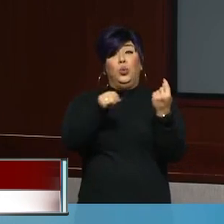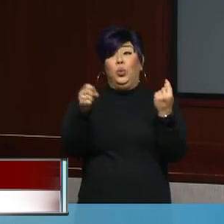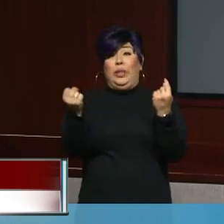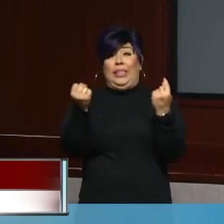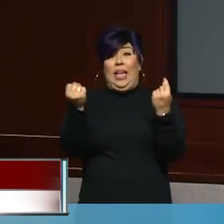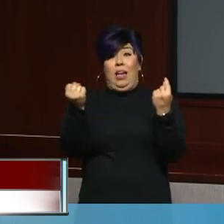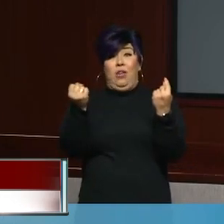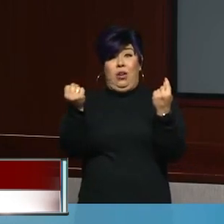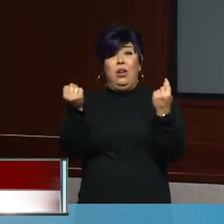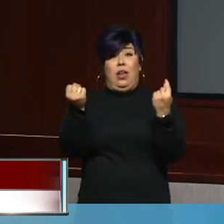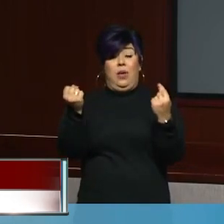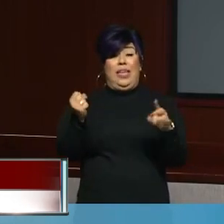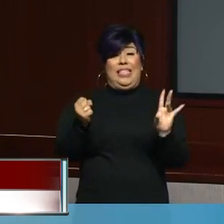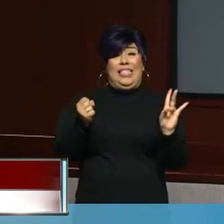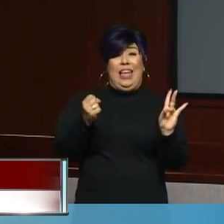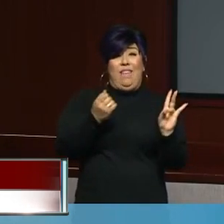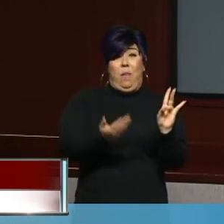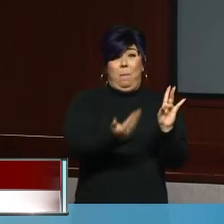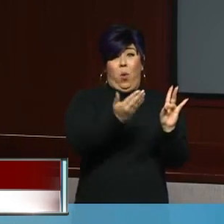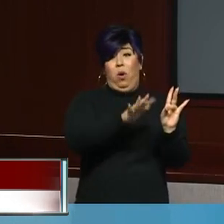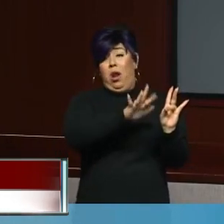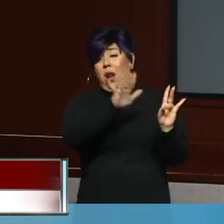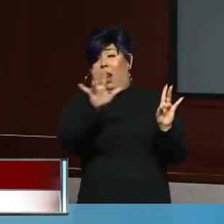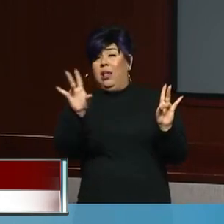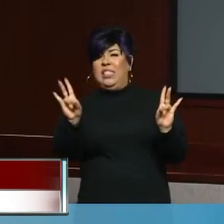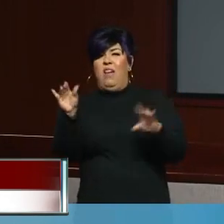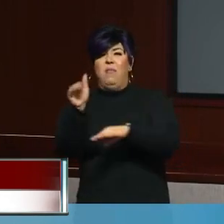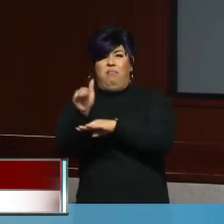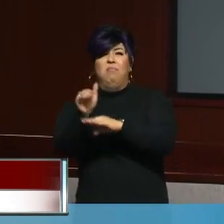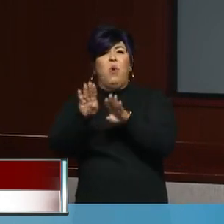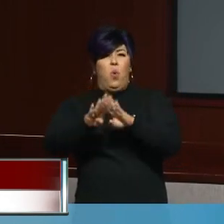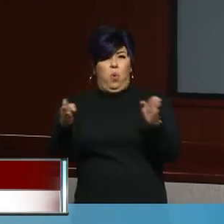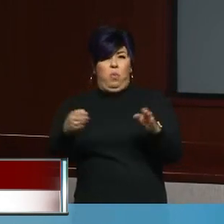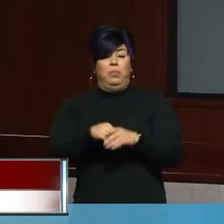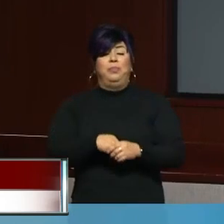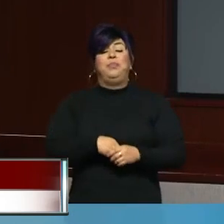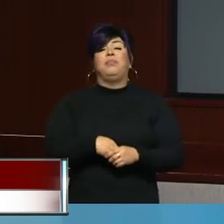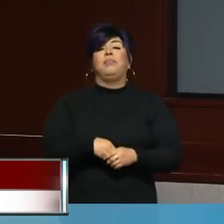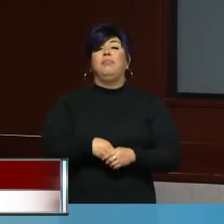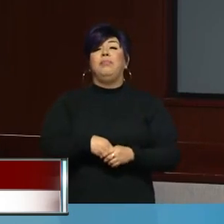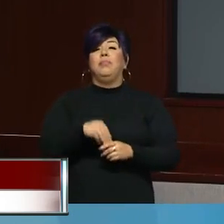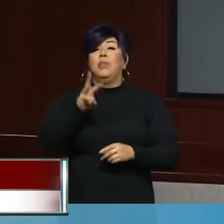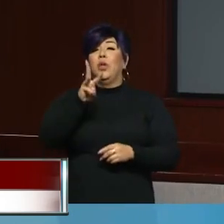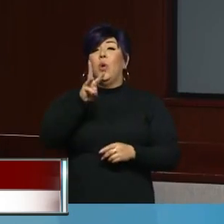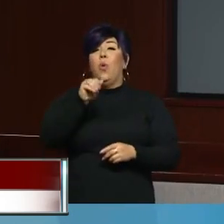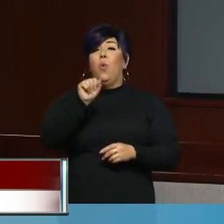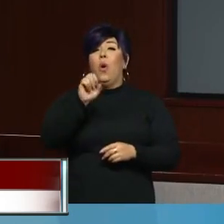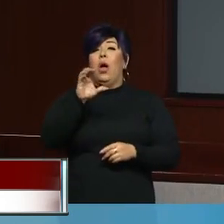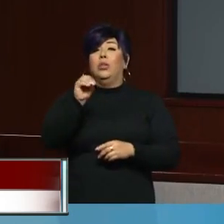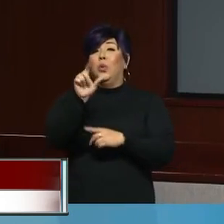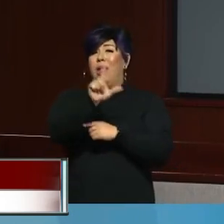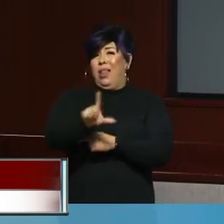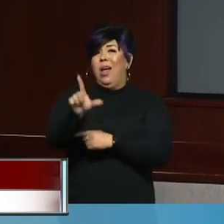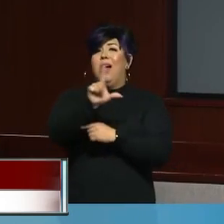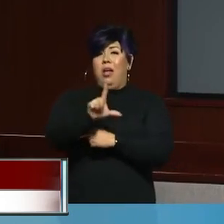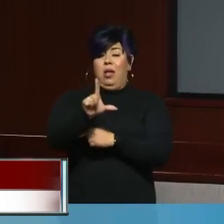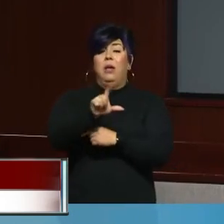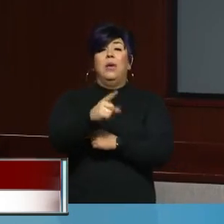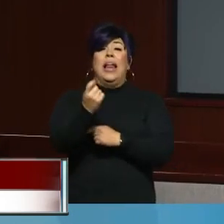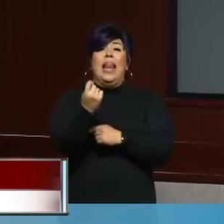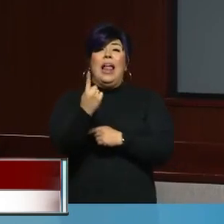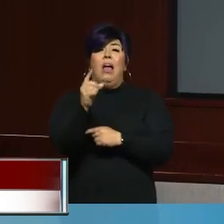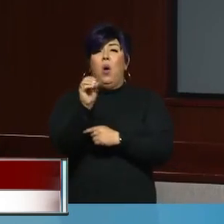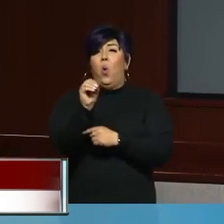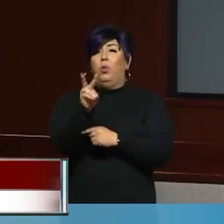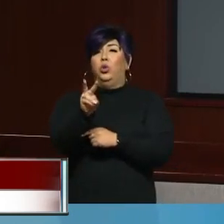Saturday from 7 a.m. to 7 p.m. Next is the Wasco Library at